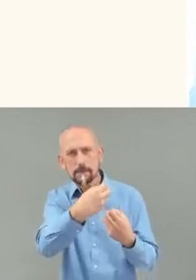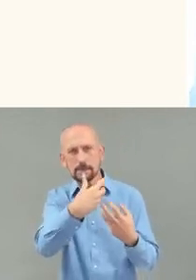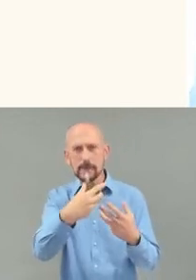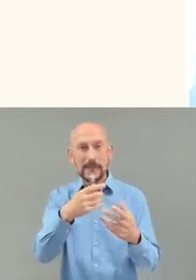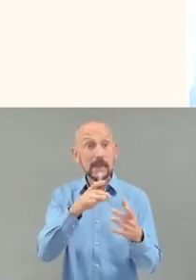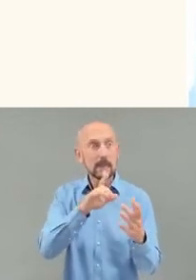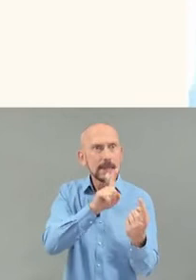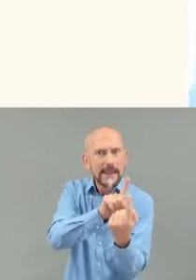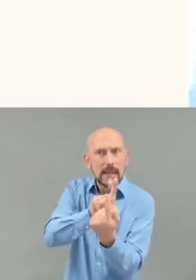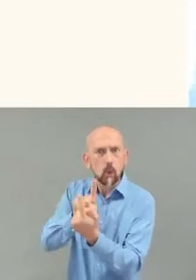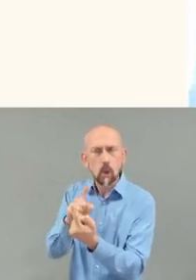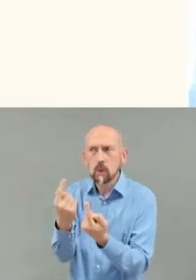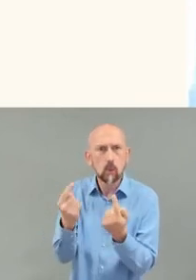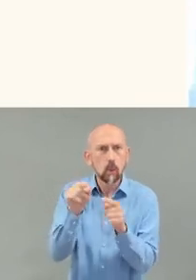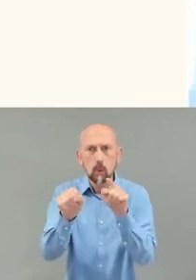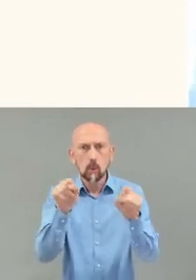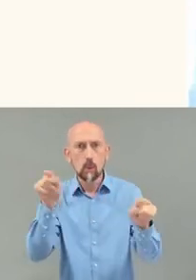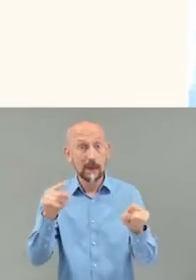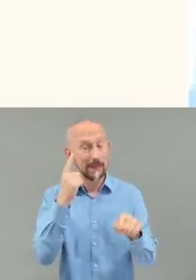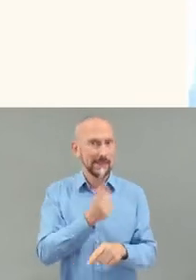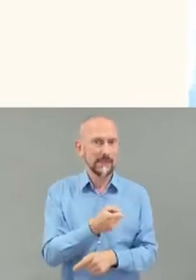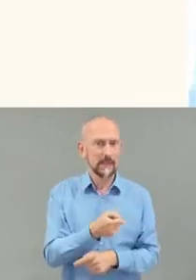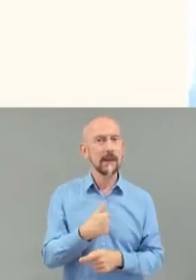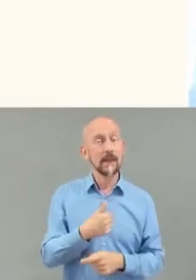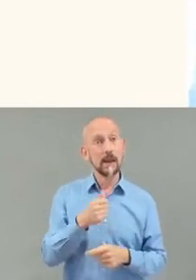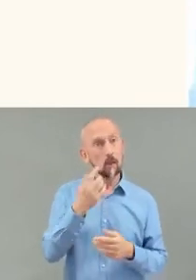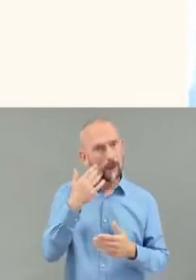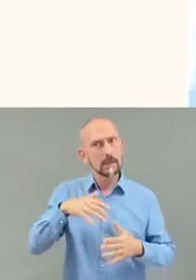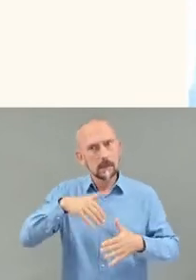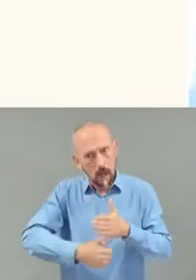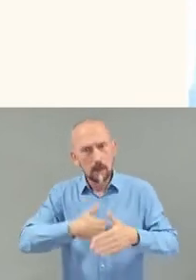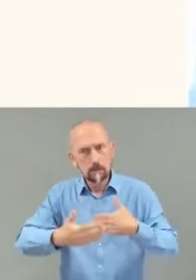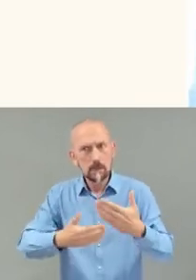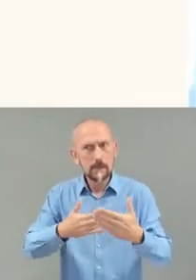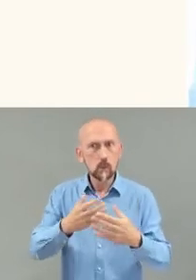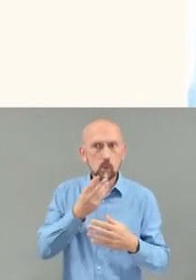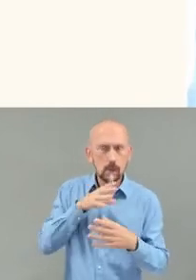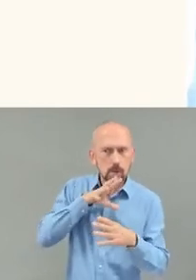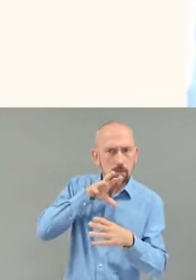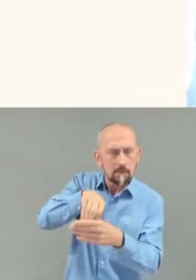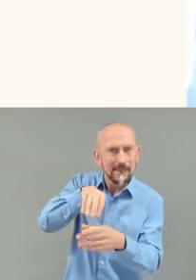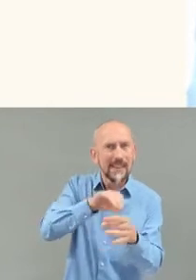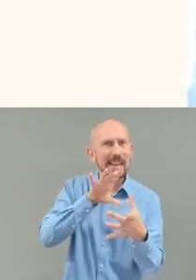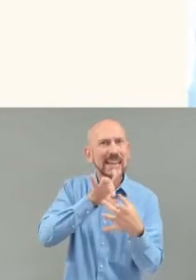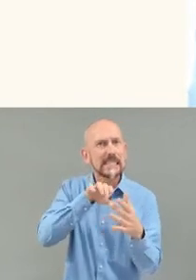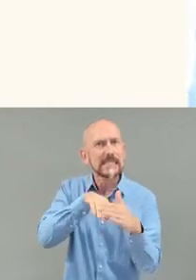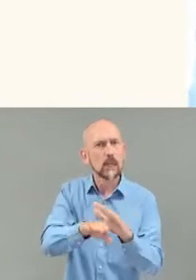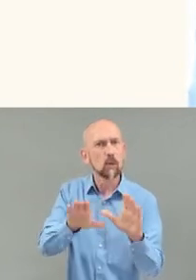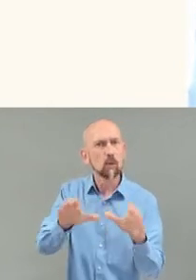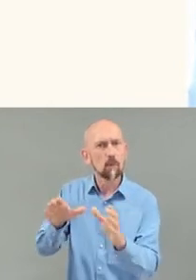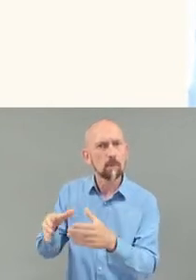I started the kind of finding LinkedIn groups and stuff like that to join that were aimed at BAME, people from BAME